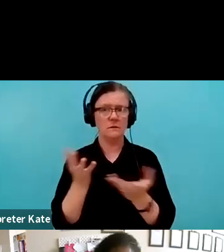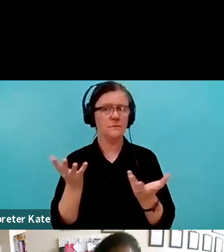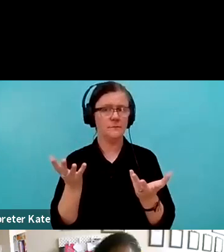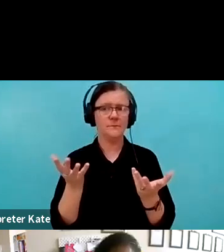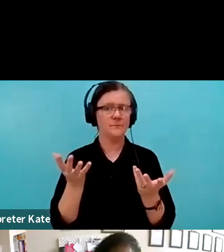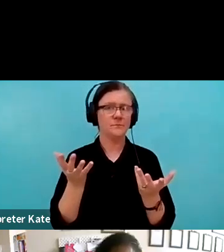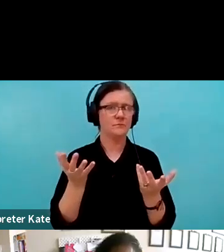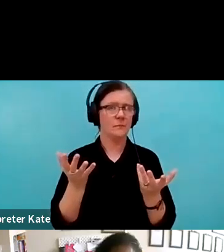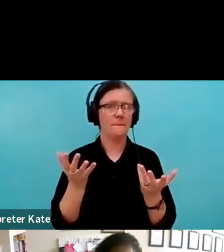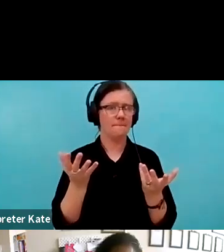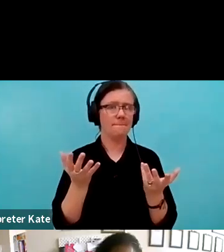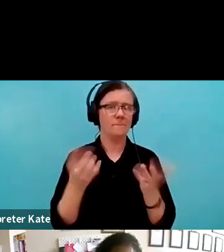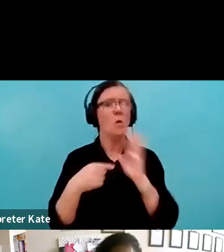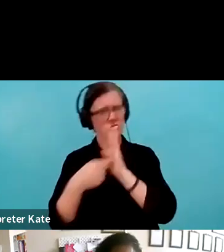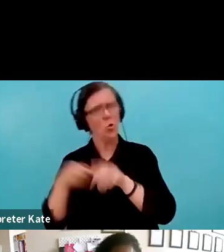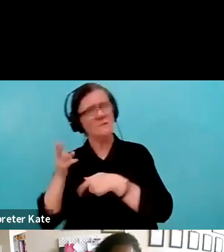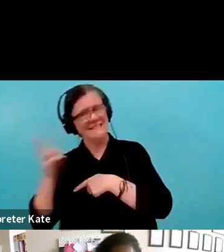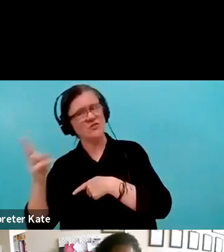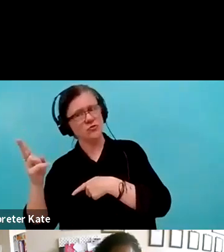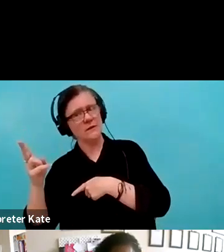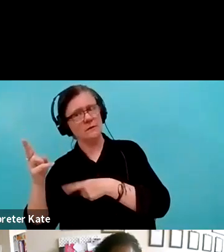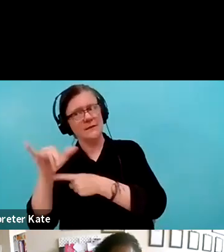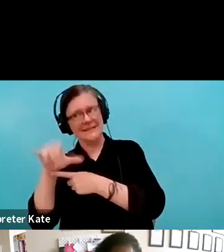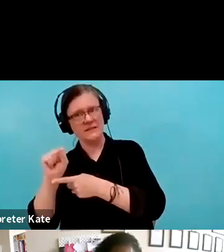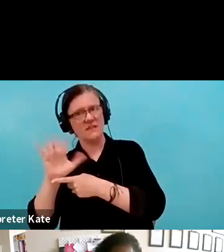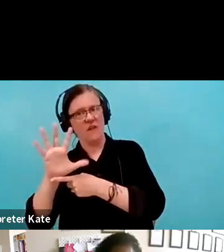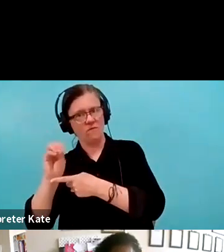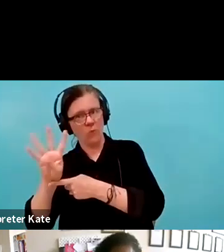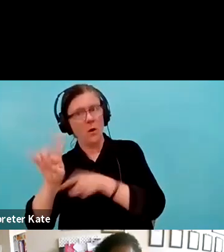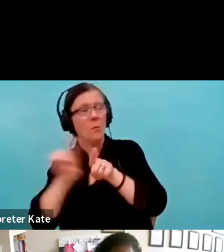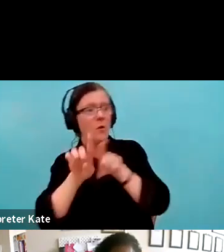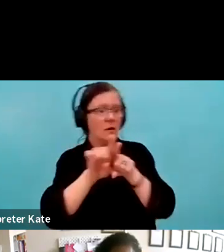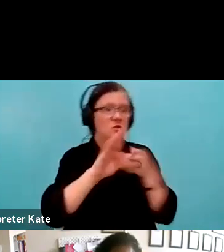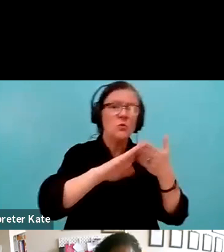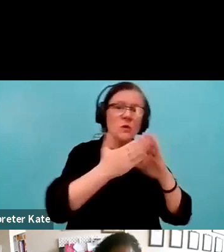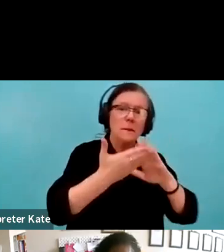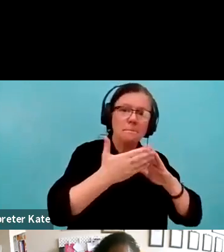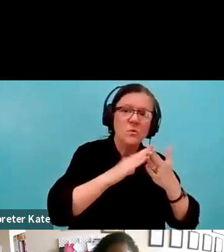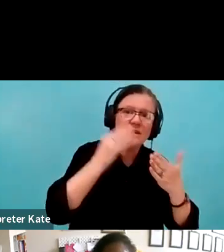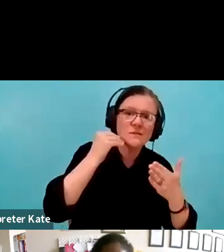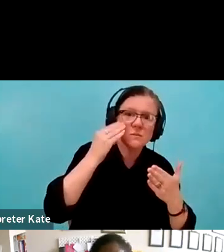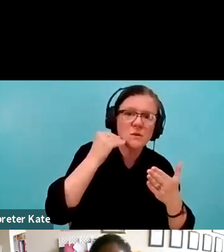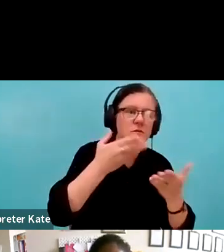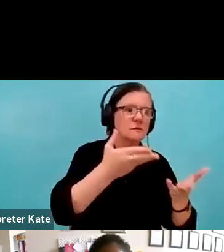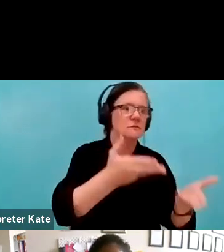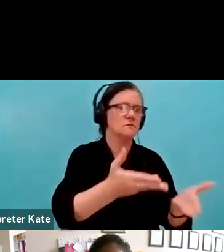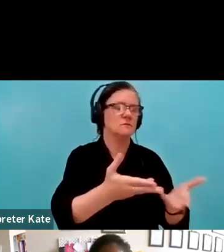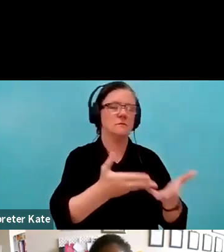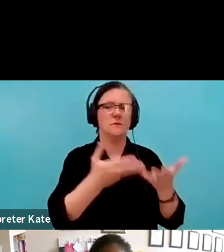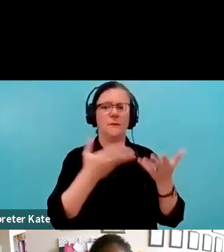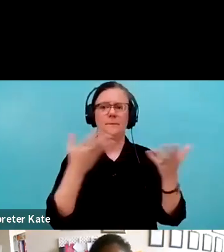only tells the history, but also shares that community, shares